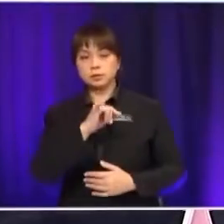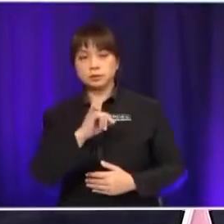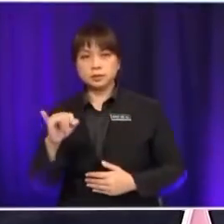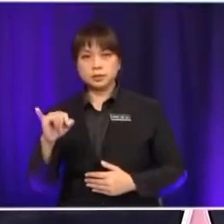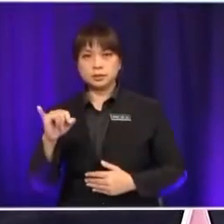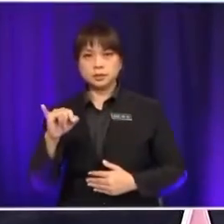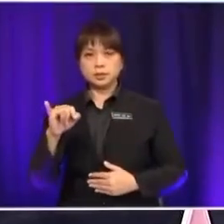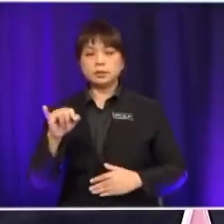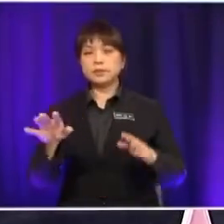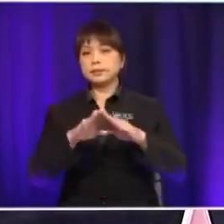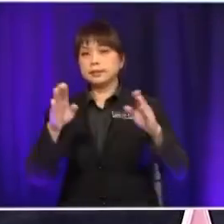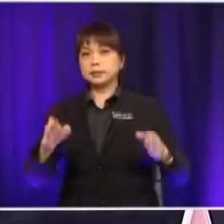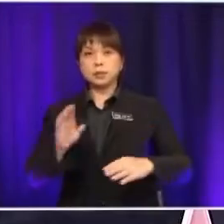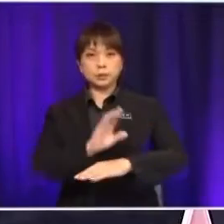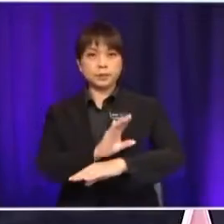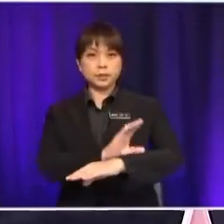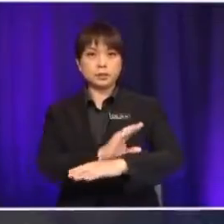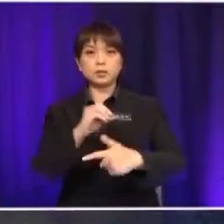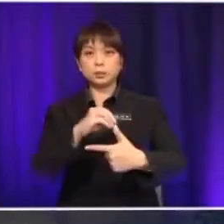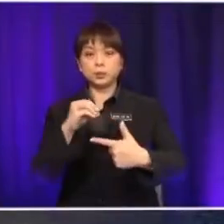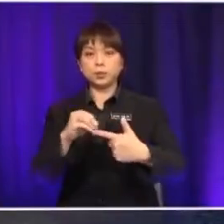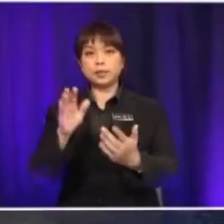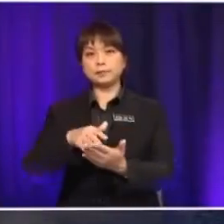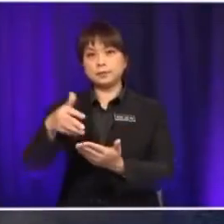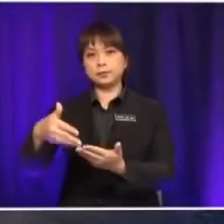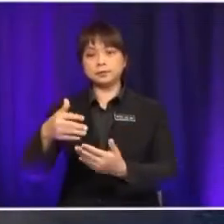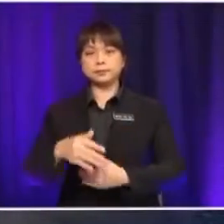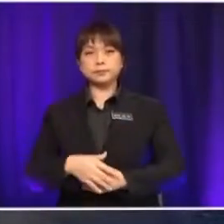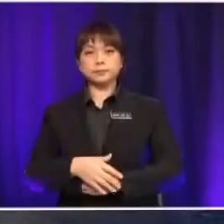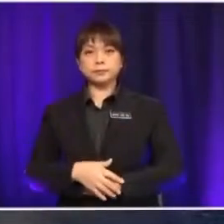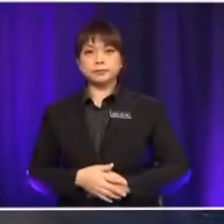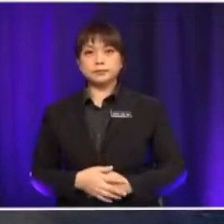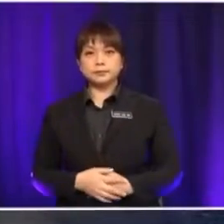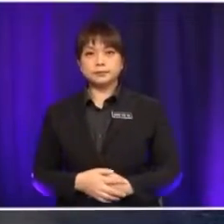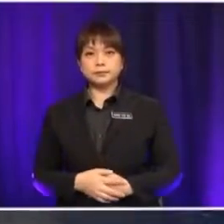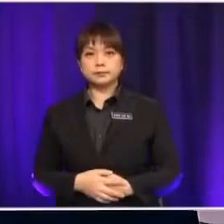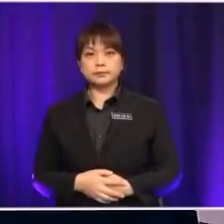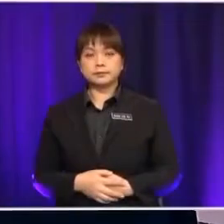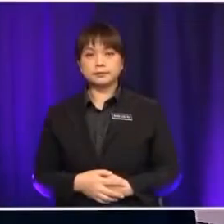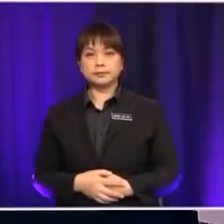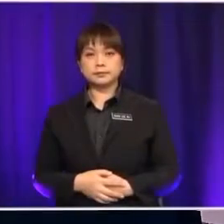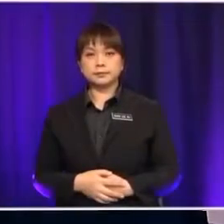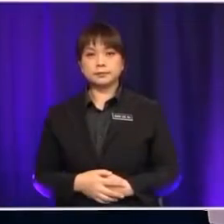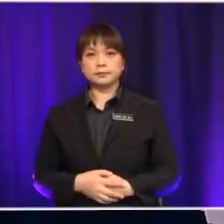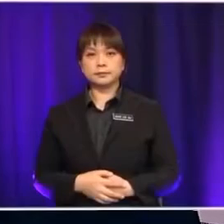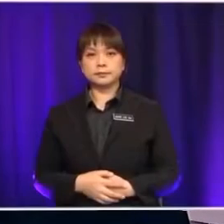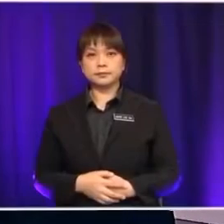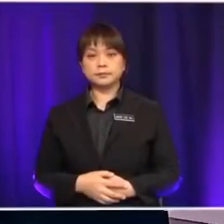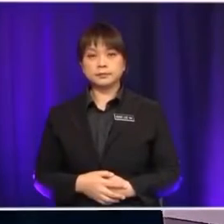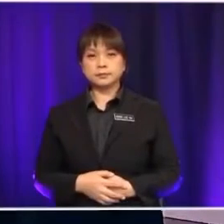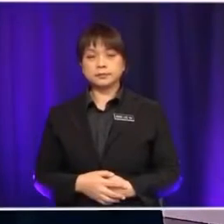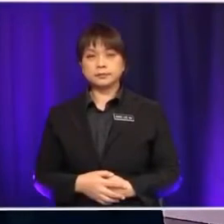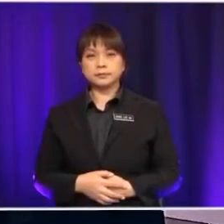a laptop. So over to you, Miss Sim. Okay, thank you. All right, so let's look at the slide again. Okay, so